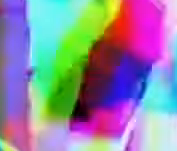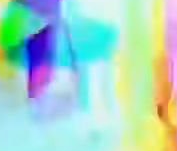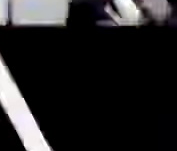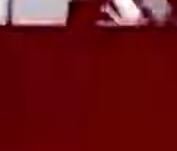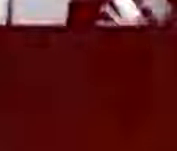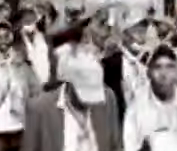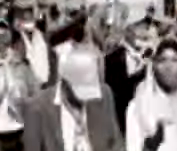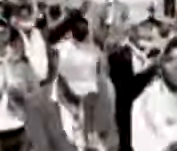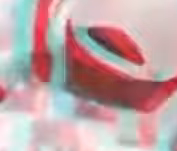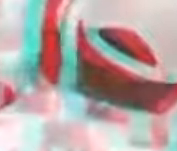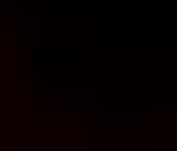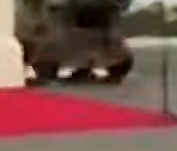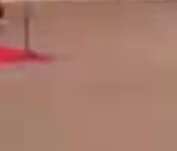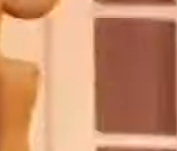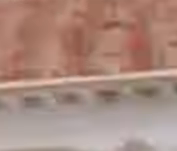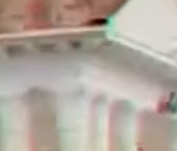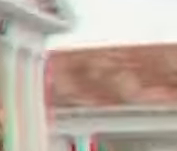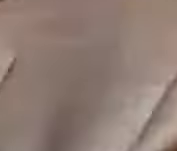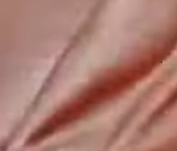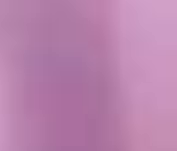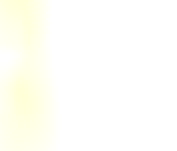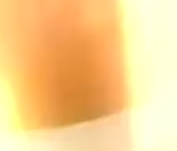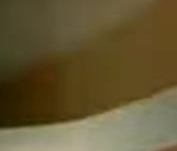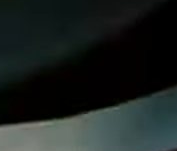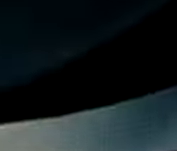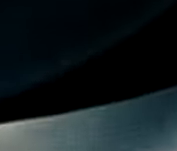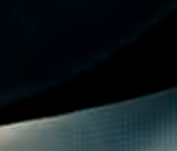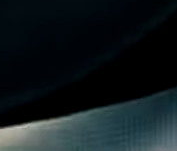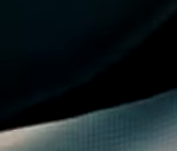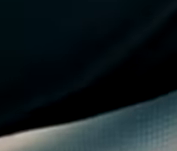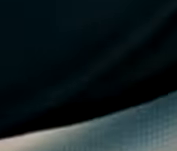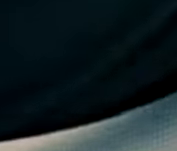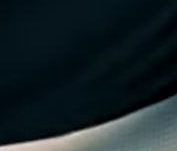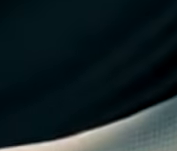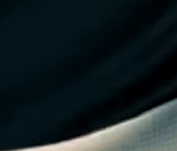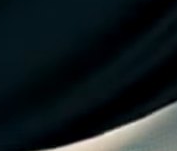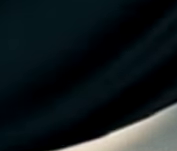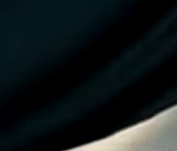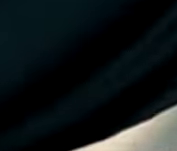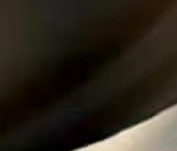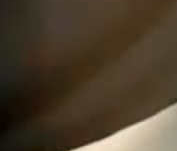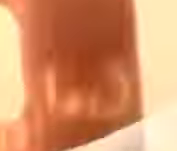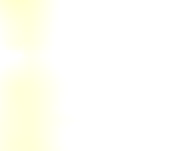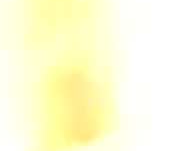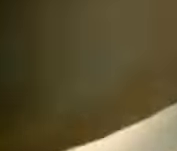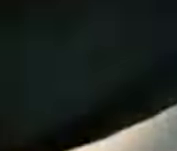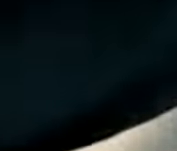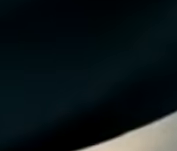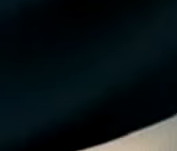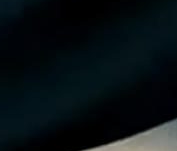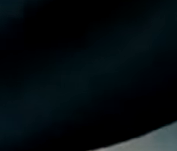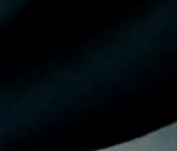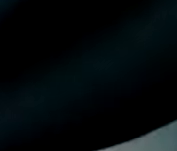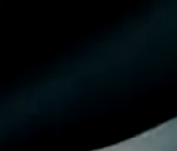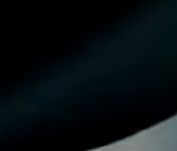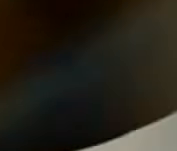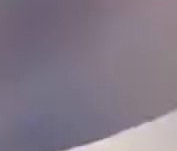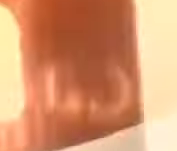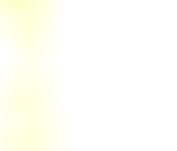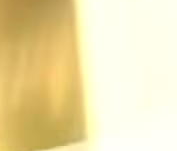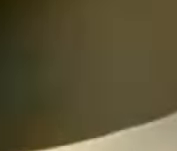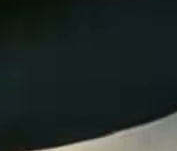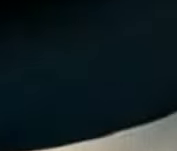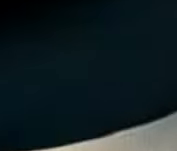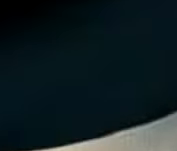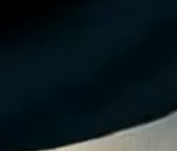As campaign intensified for the upcoming general election, what does all this mean for you, the voter? What do the candidates have to